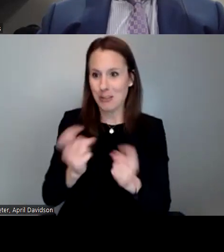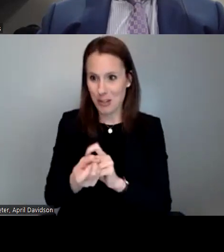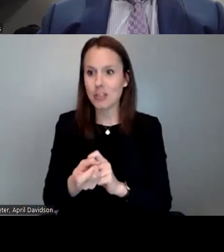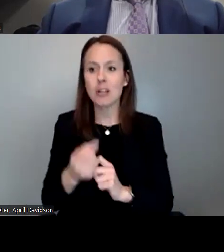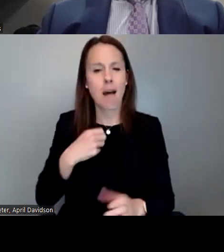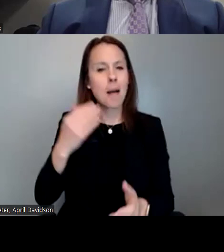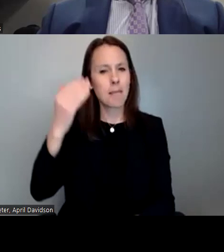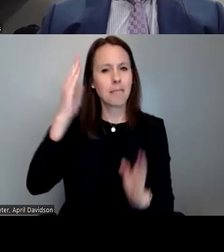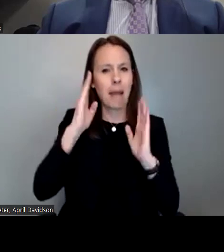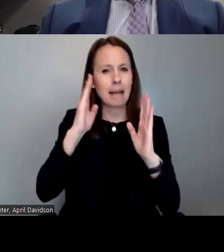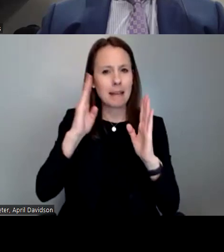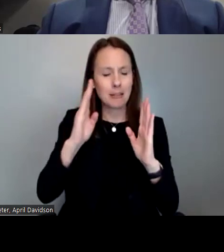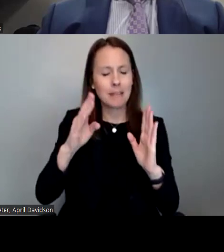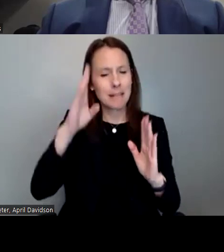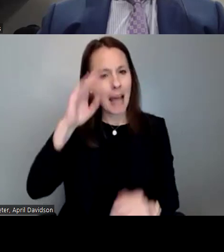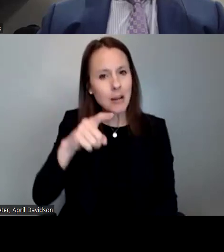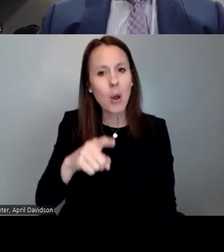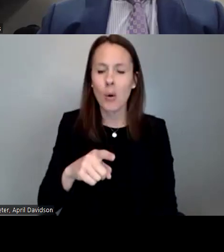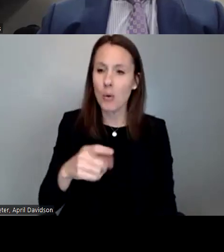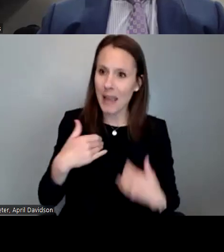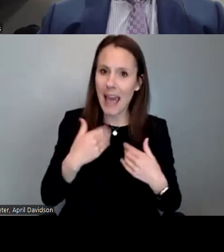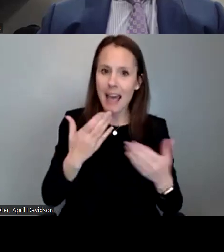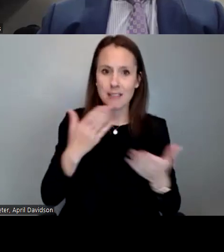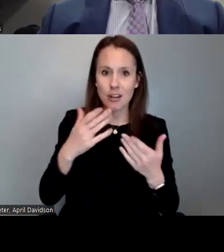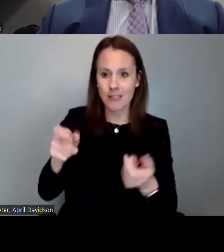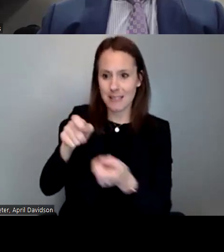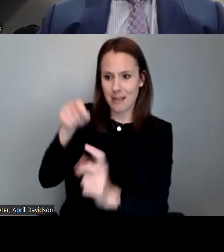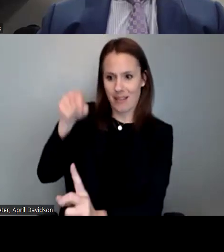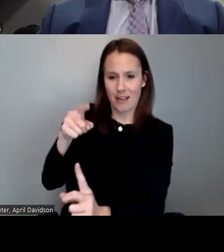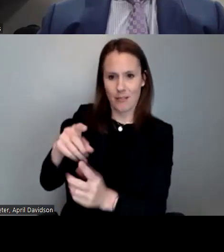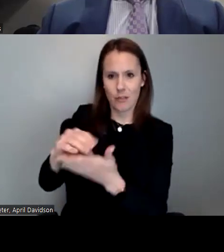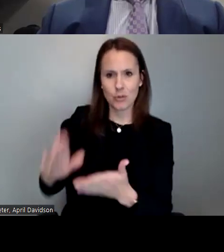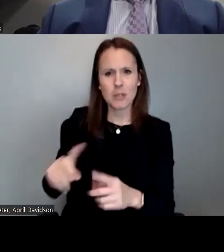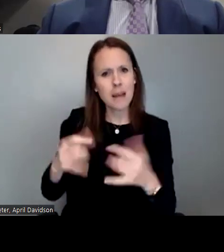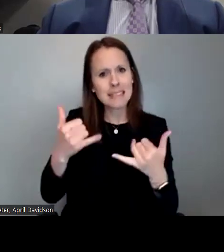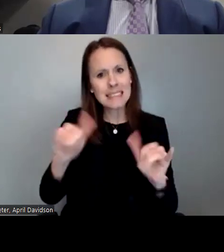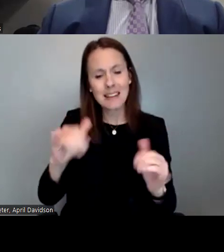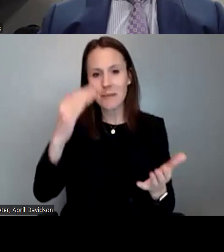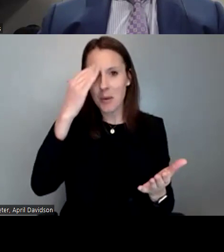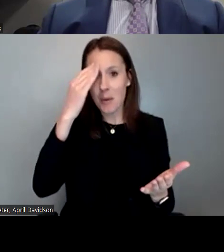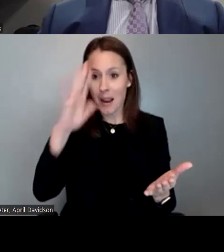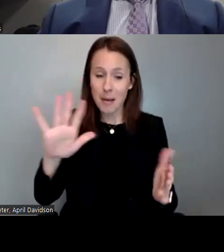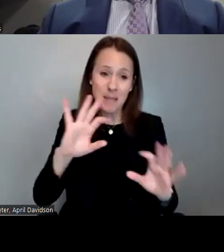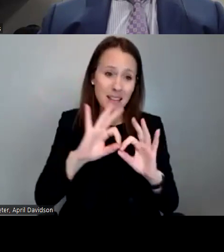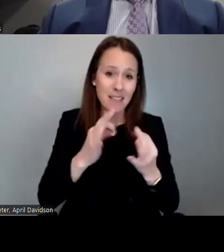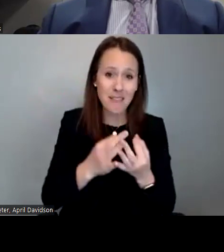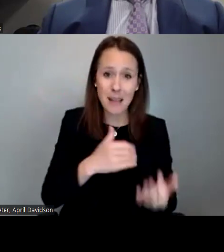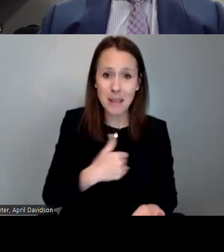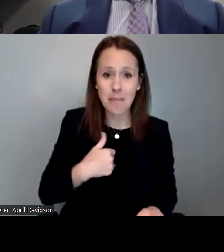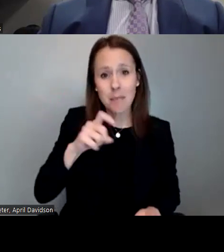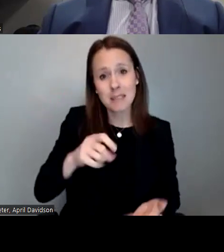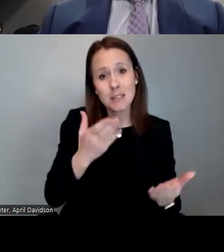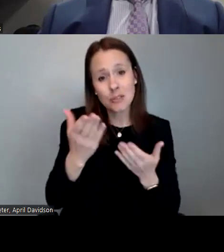more mindful, even though we have services targeted for students, we need to be more mindful of their family members that might be in need of services as